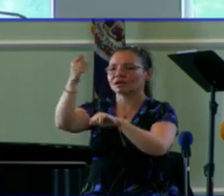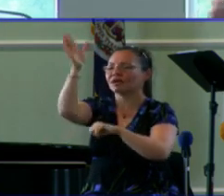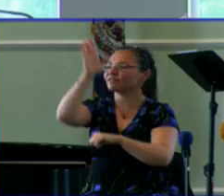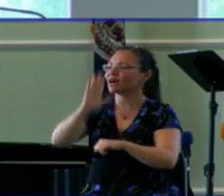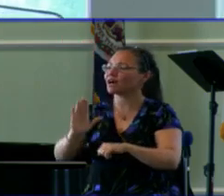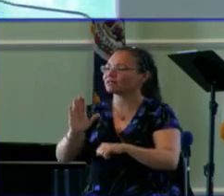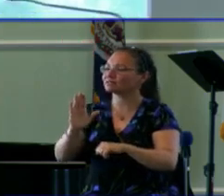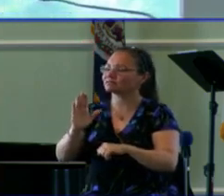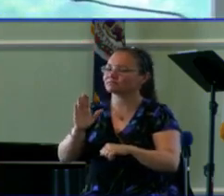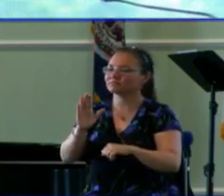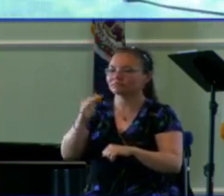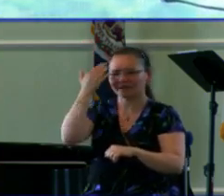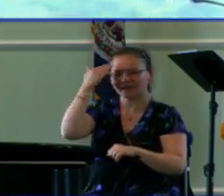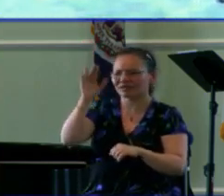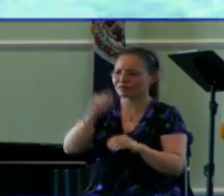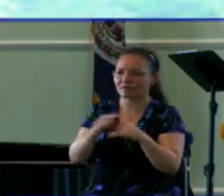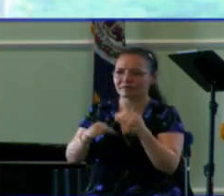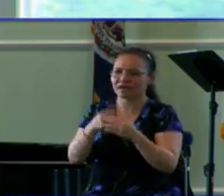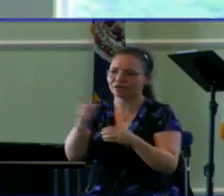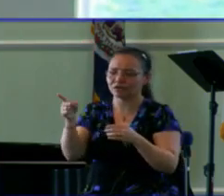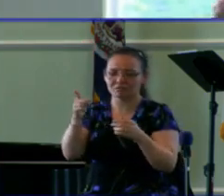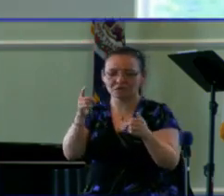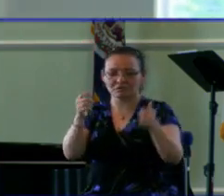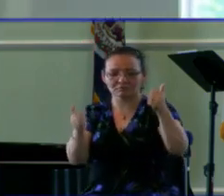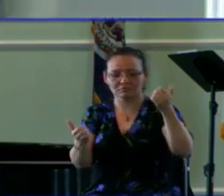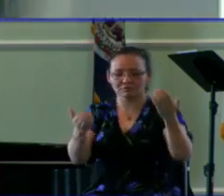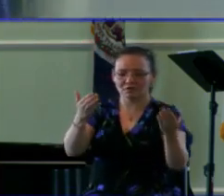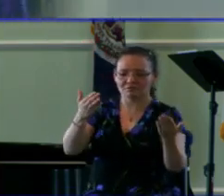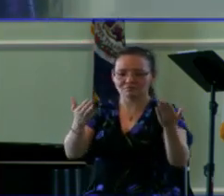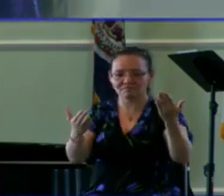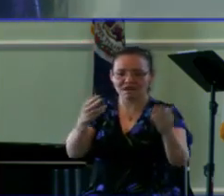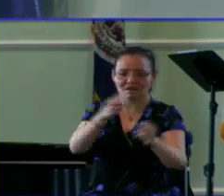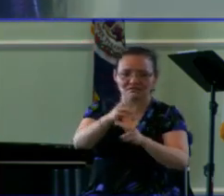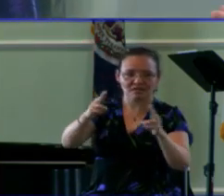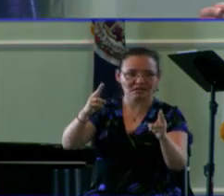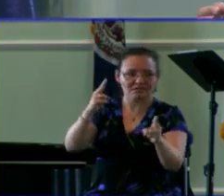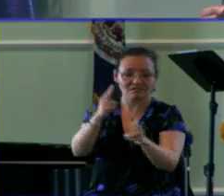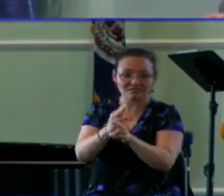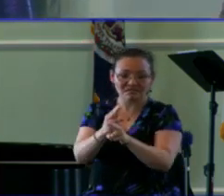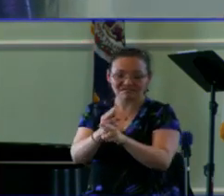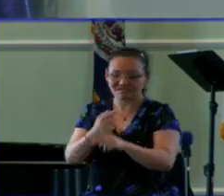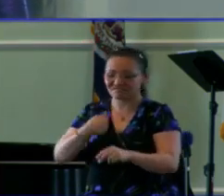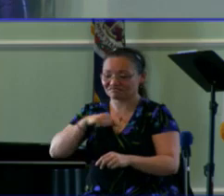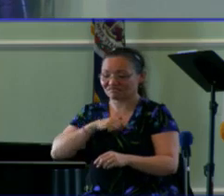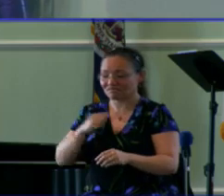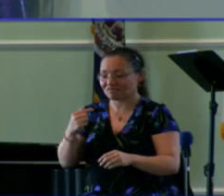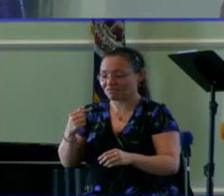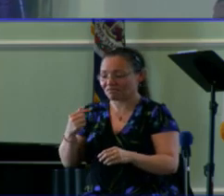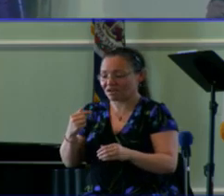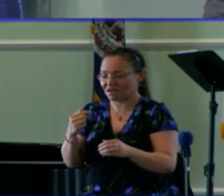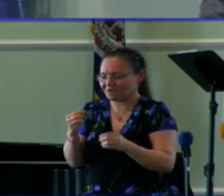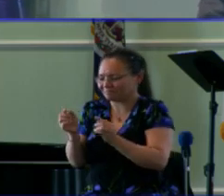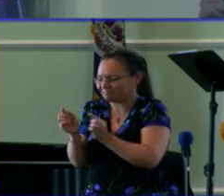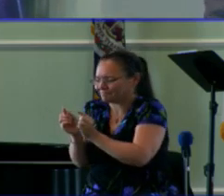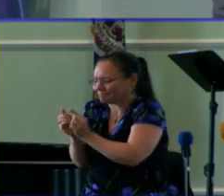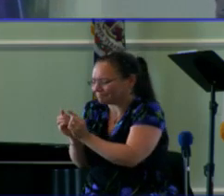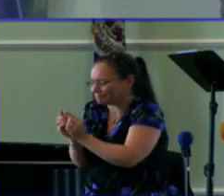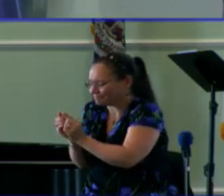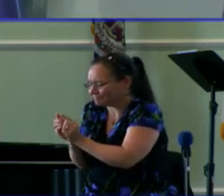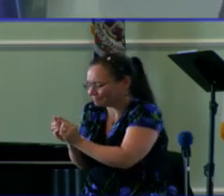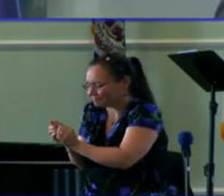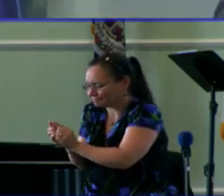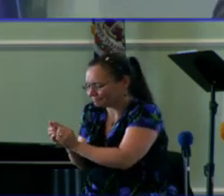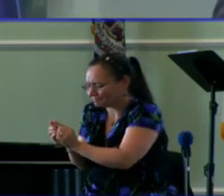And I don't know about you, but compared to the universe, we are super, super,